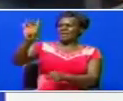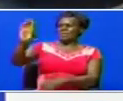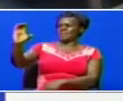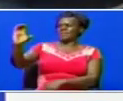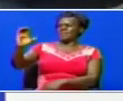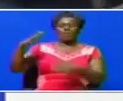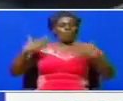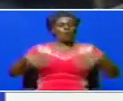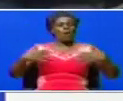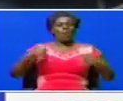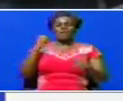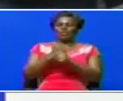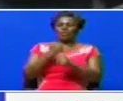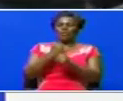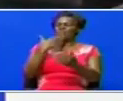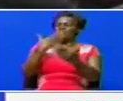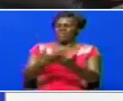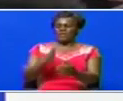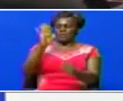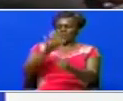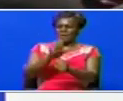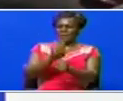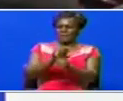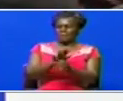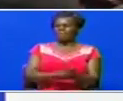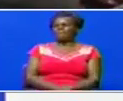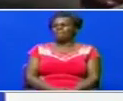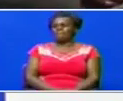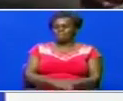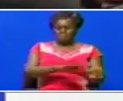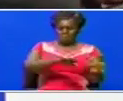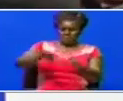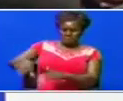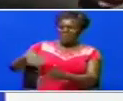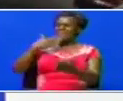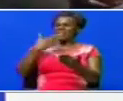for a wonderful job. Thank you very much. We appreciate it. I'd also like